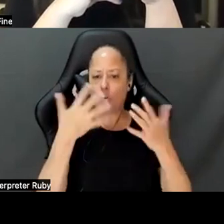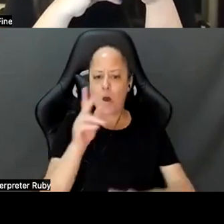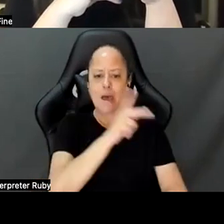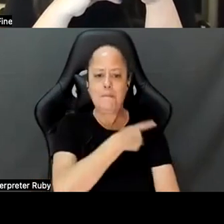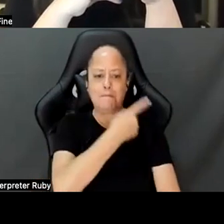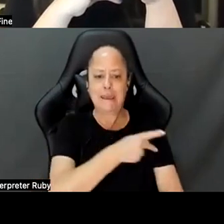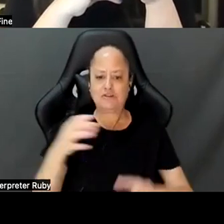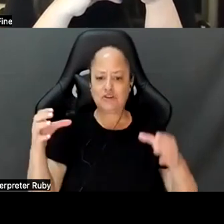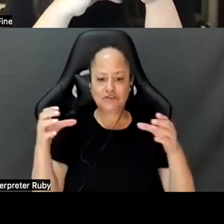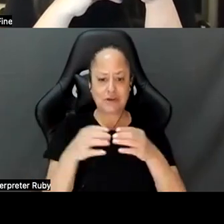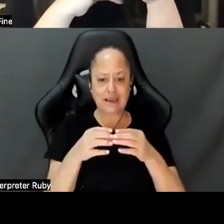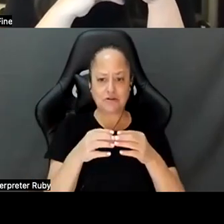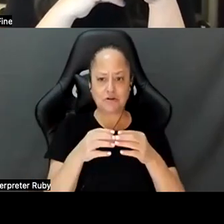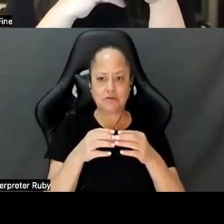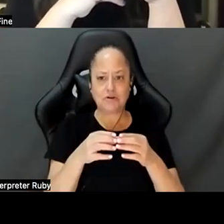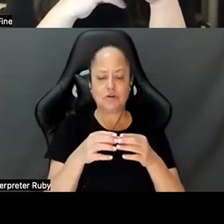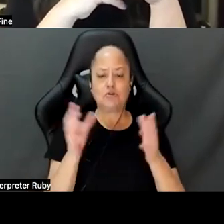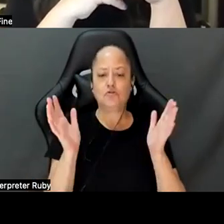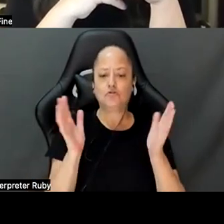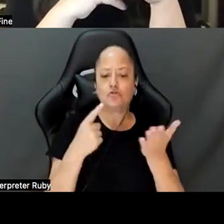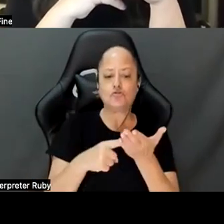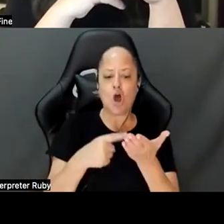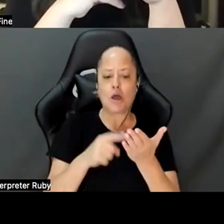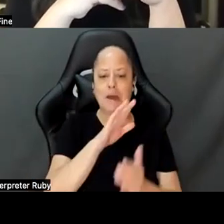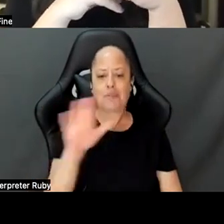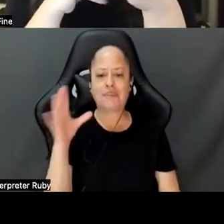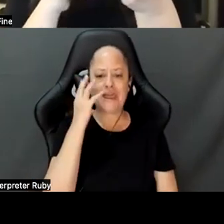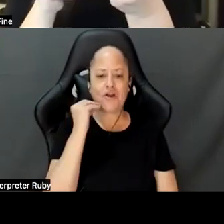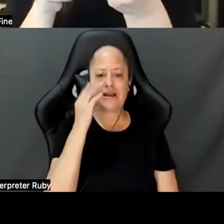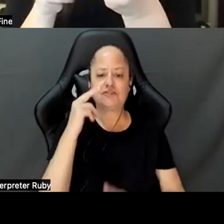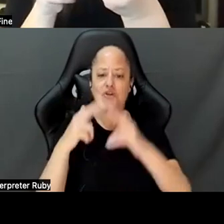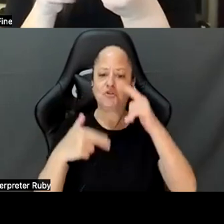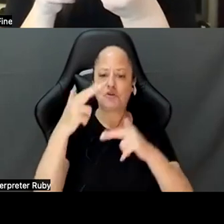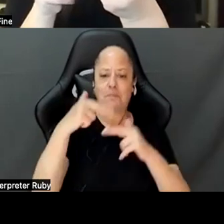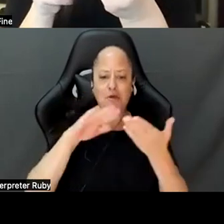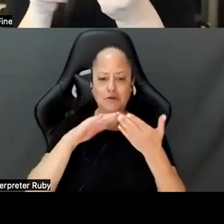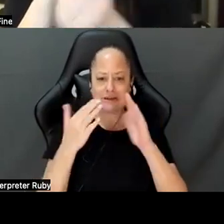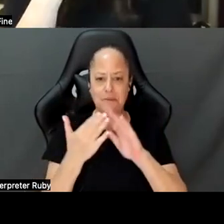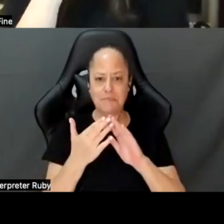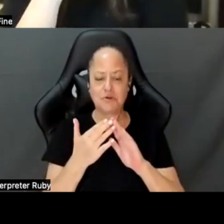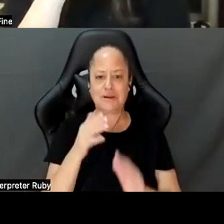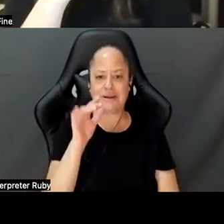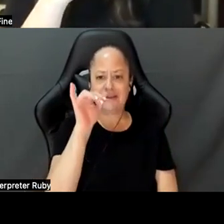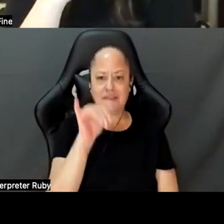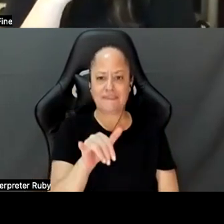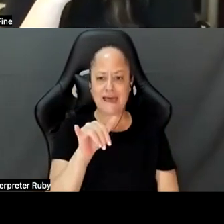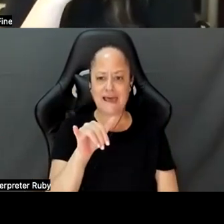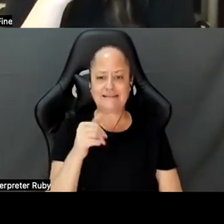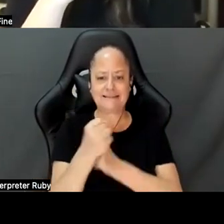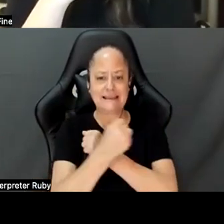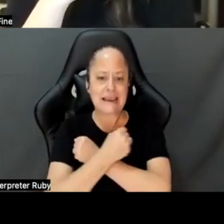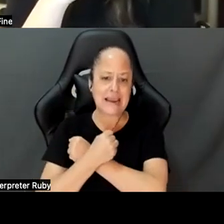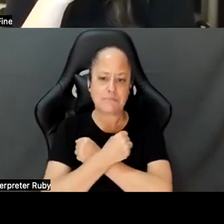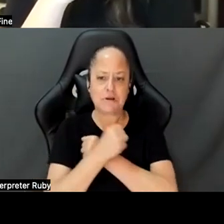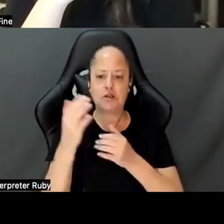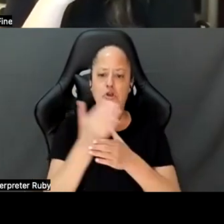band together to talk about their experiences, to build communities that is like embracing the